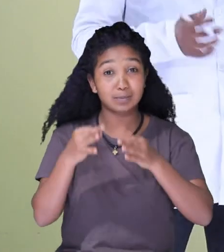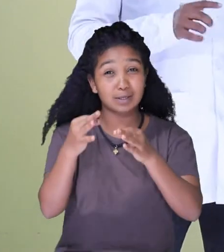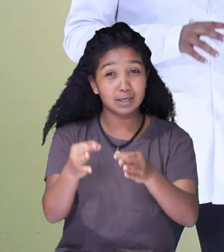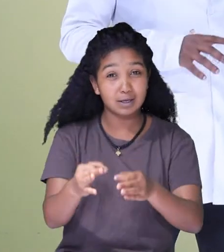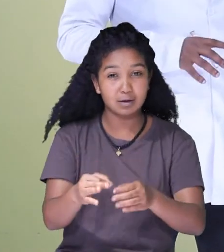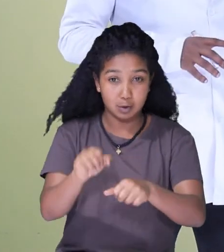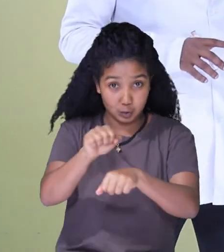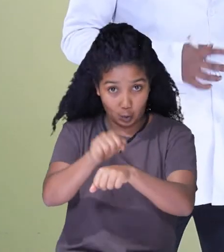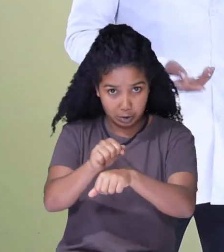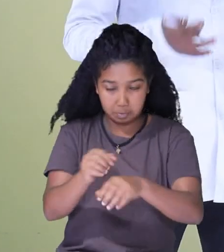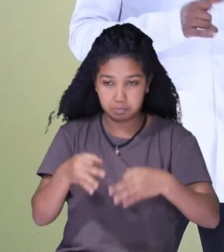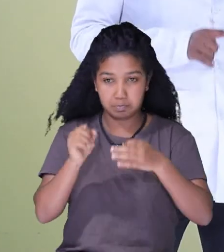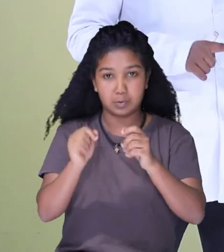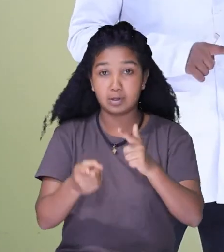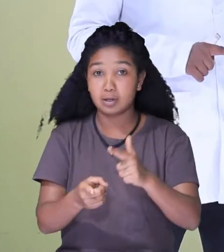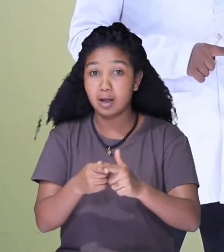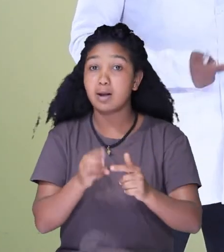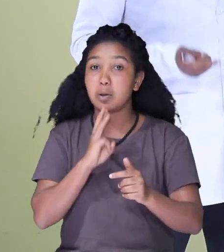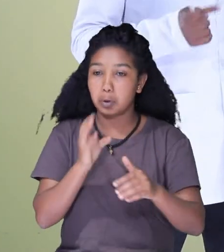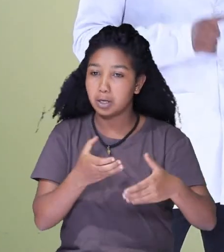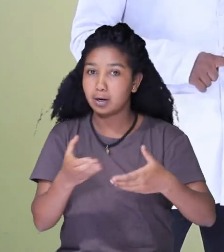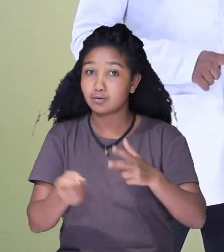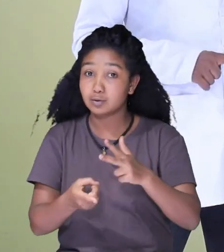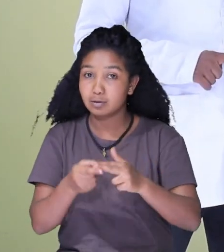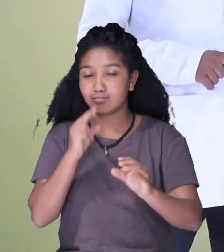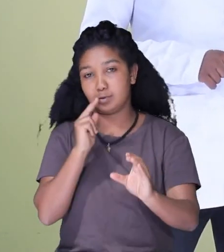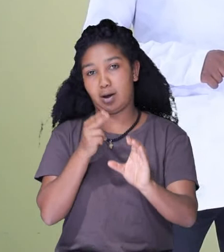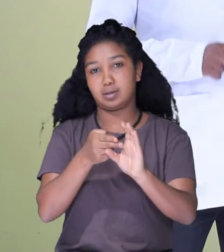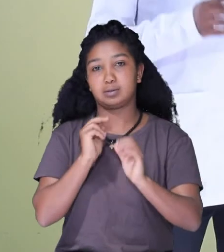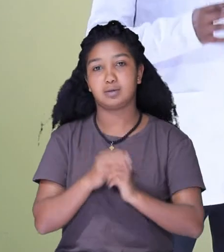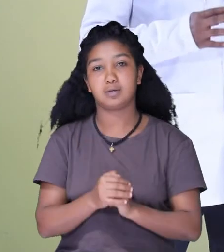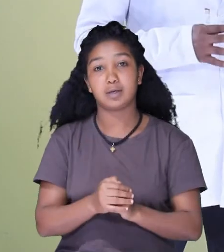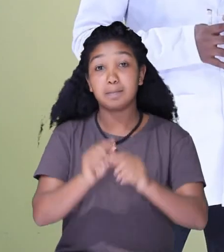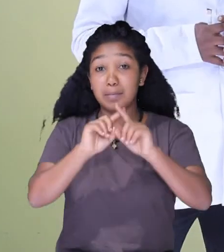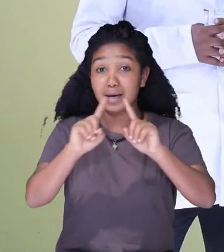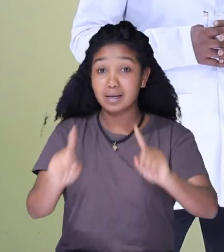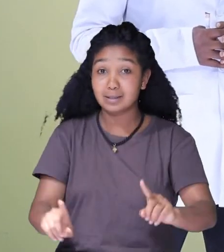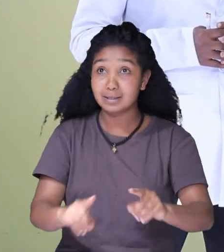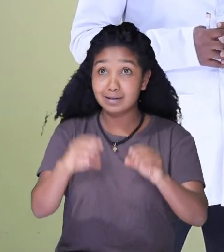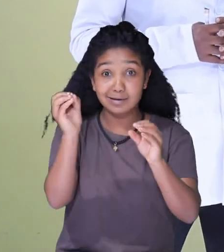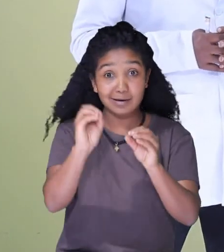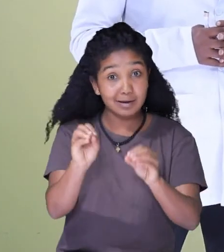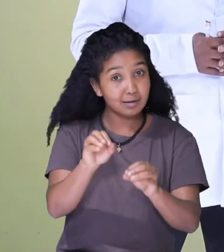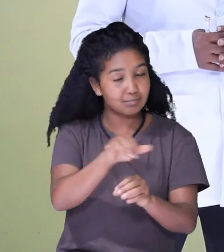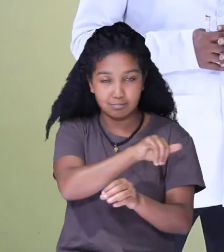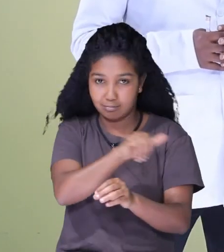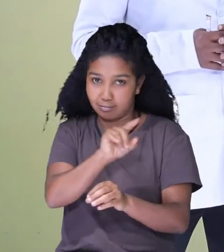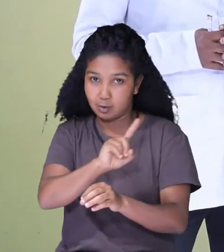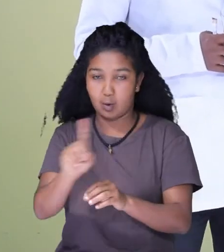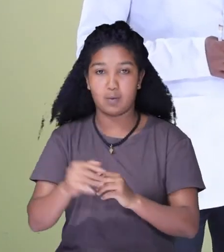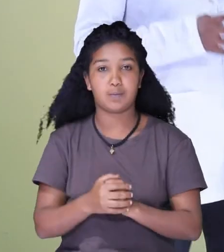in solid, liquid, and gas. But the degree is not the same.